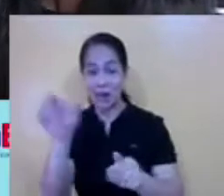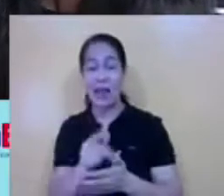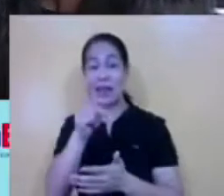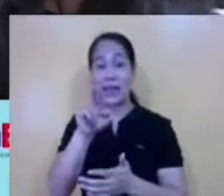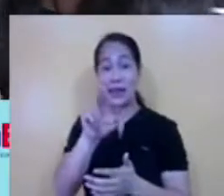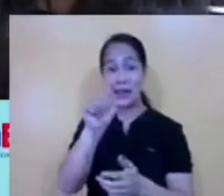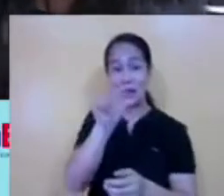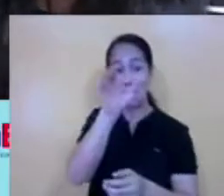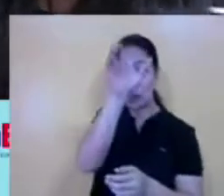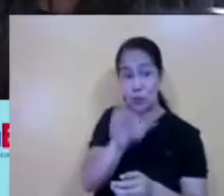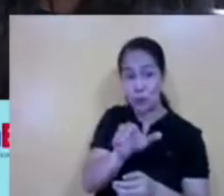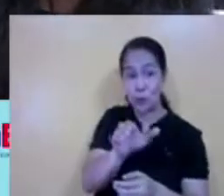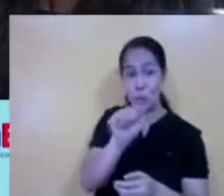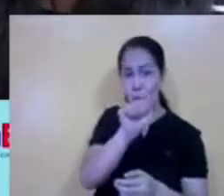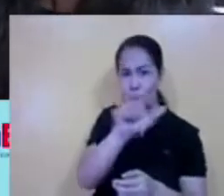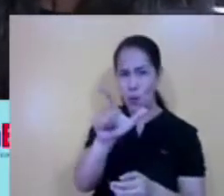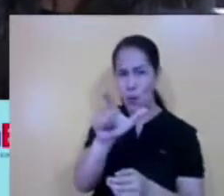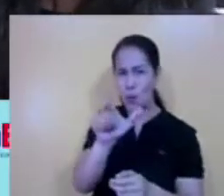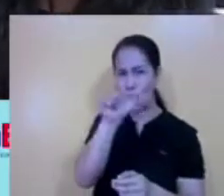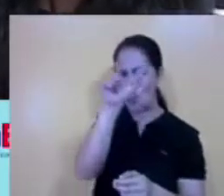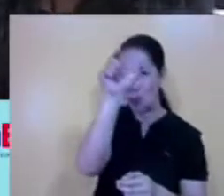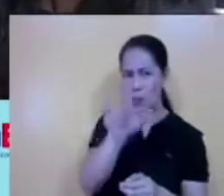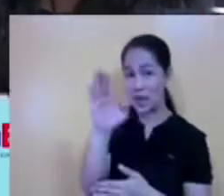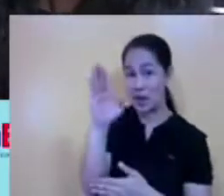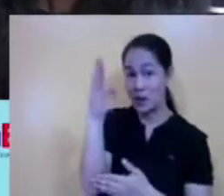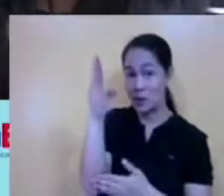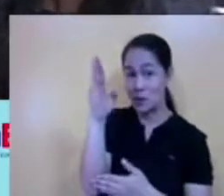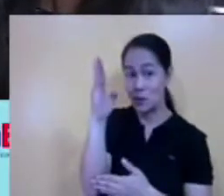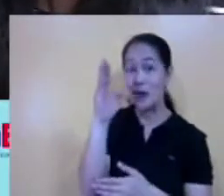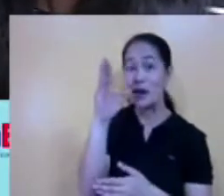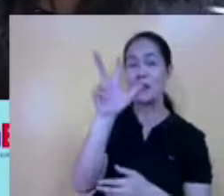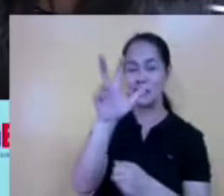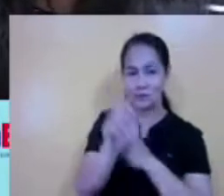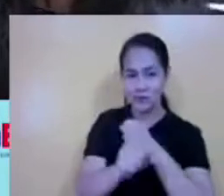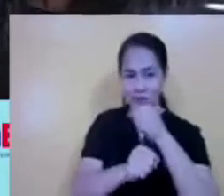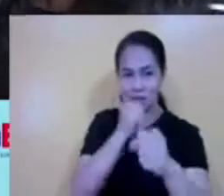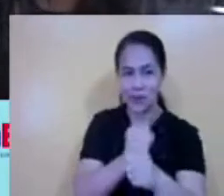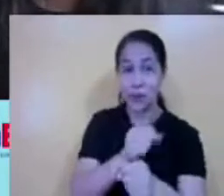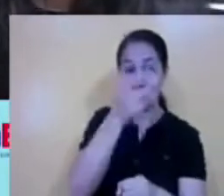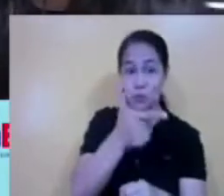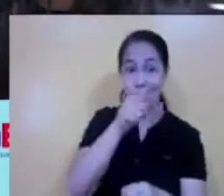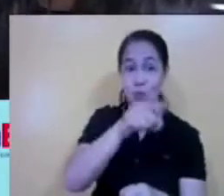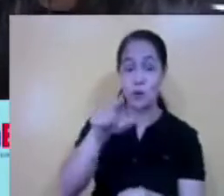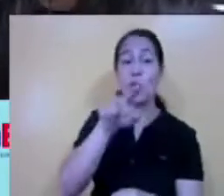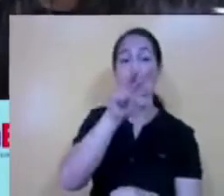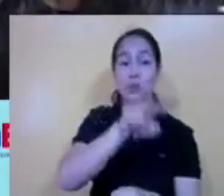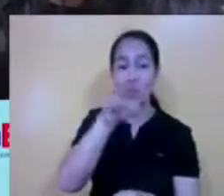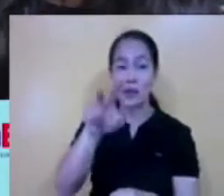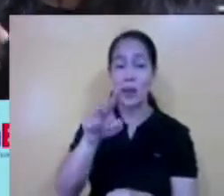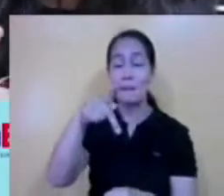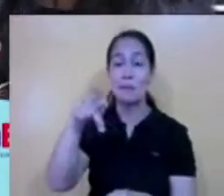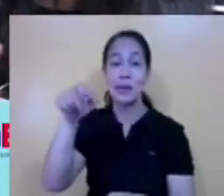those highlighted in blue are the year 3 or the school year 2021-2022 PPST